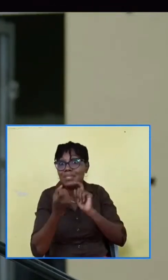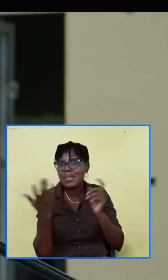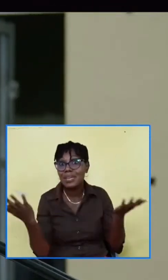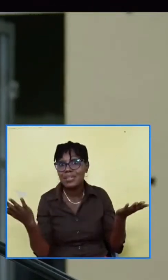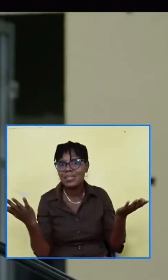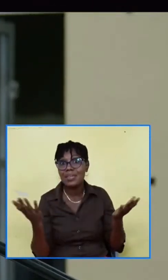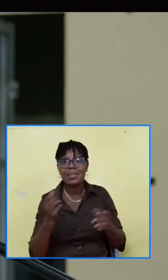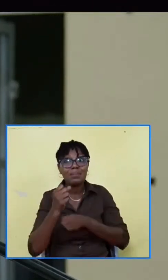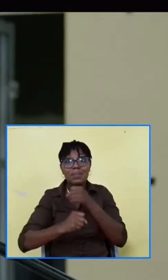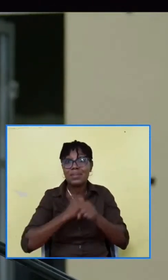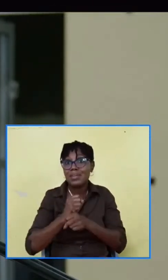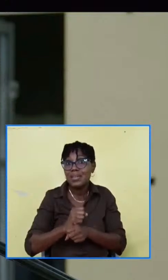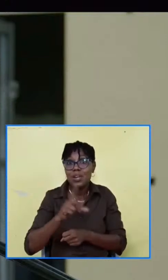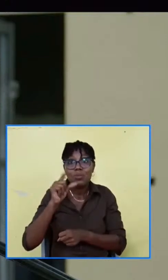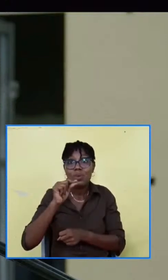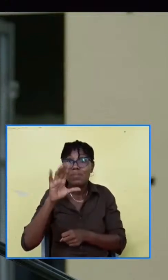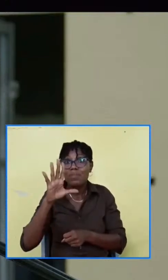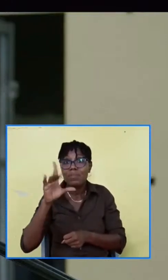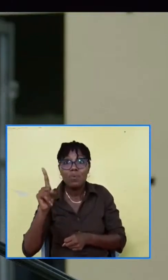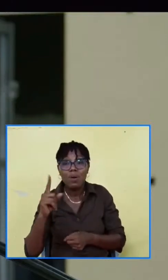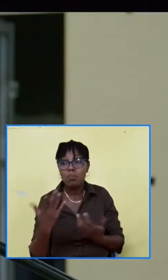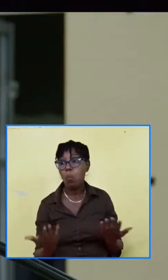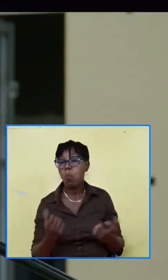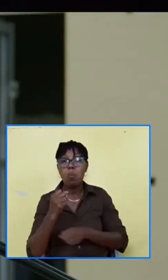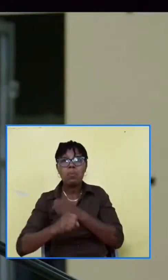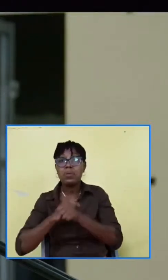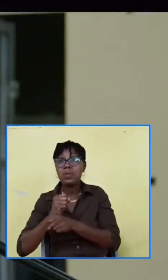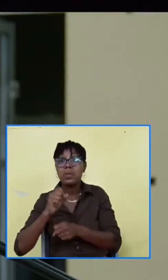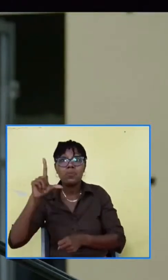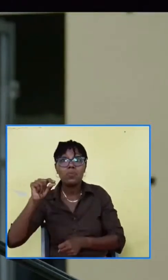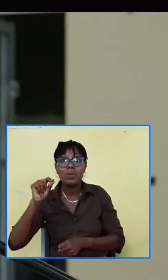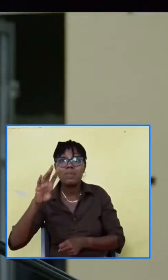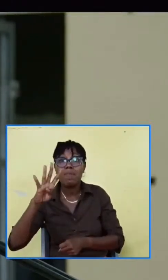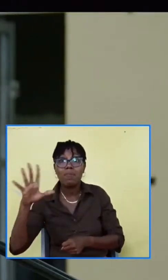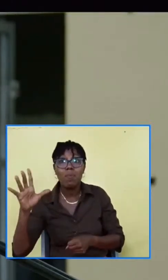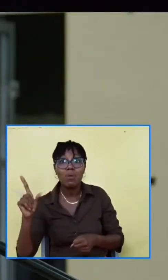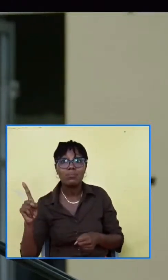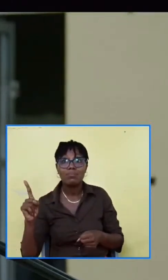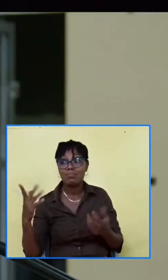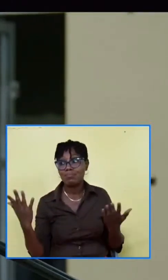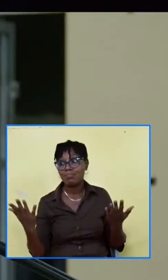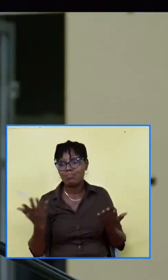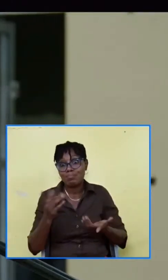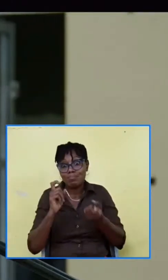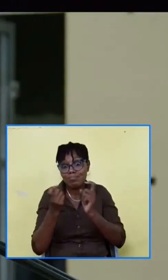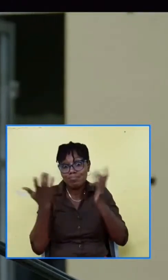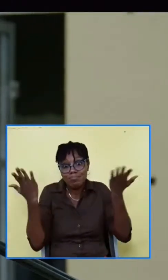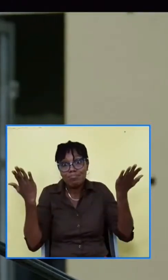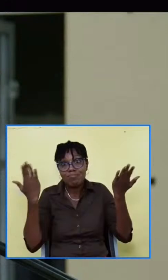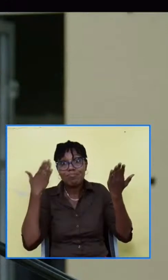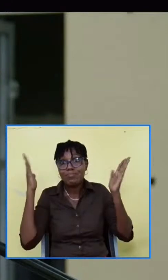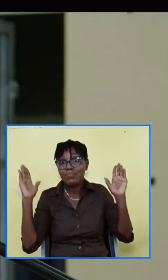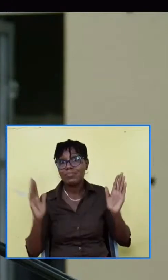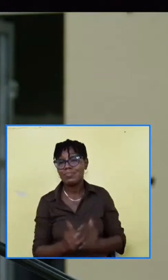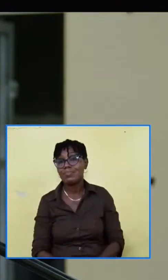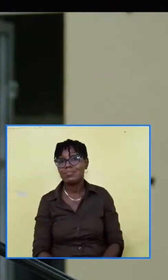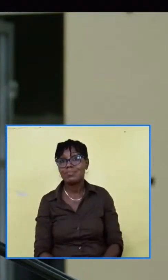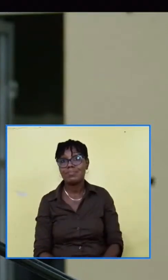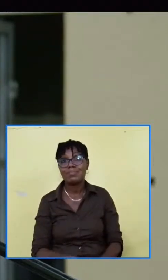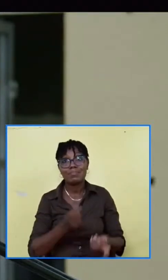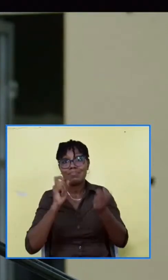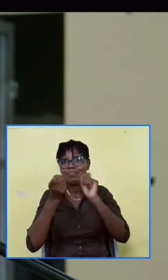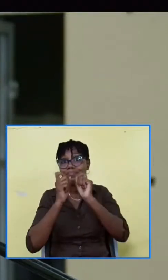be 2041. Or, yeah, depending on the outcomes in the next couple of years. Okay. Yeah. All right. So last, not least,